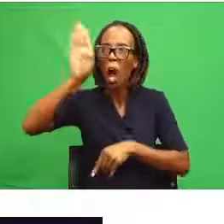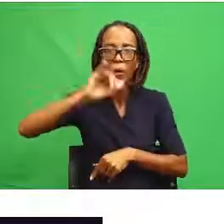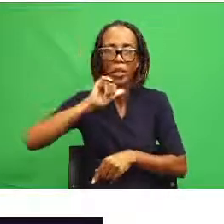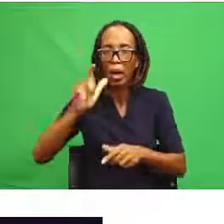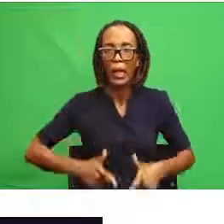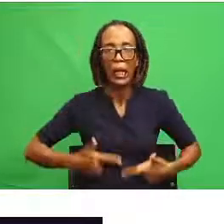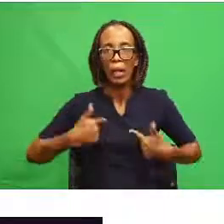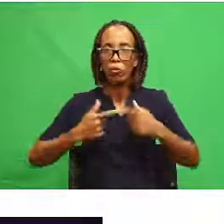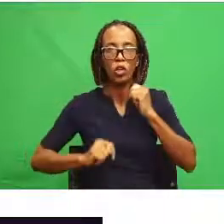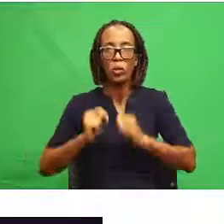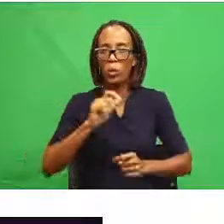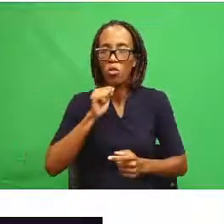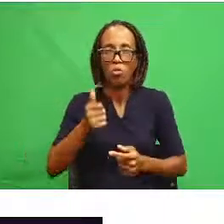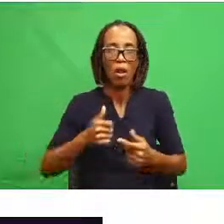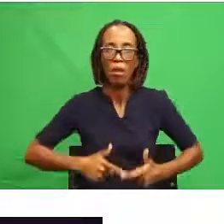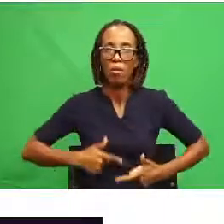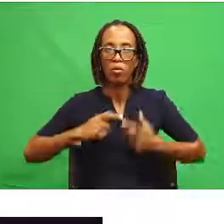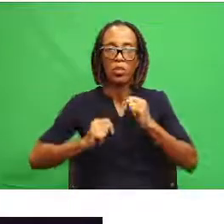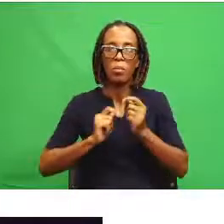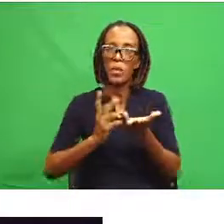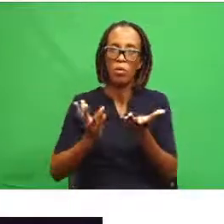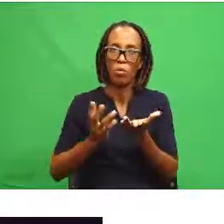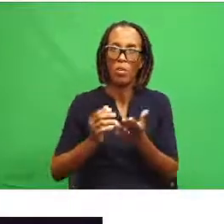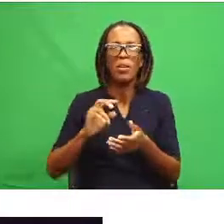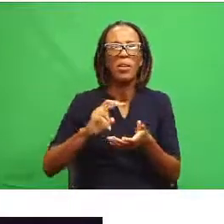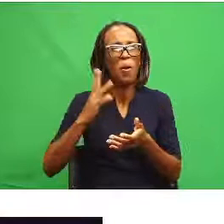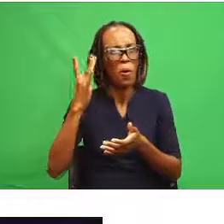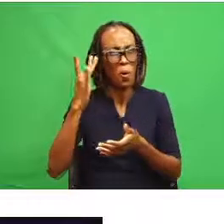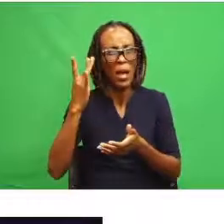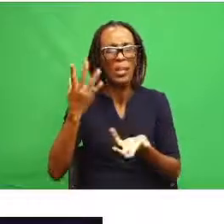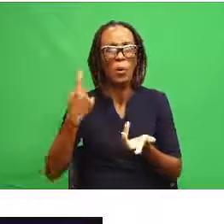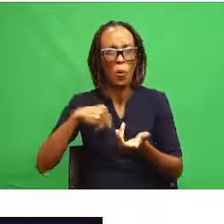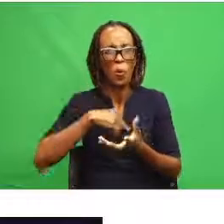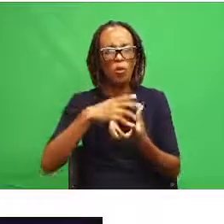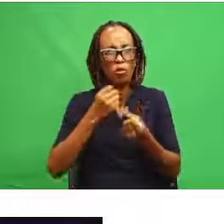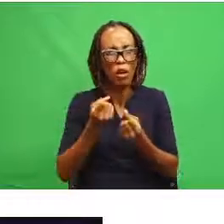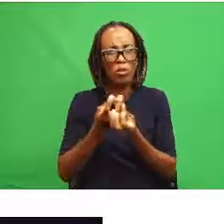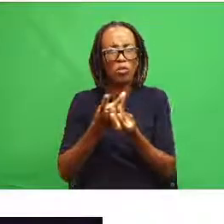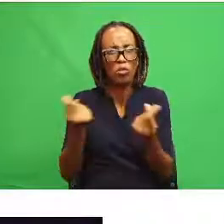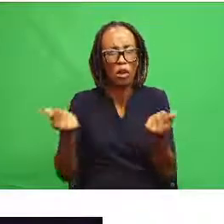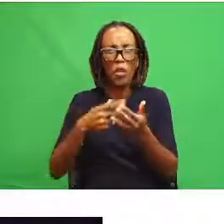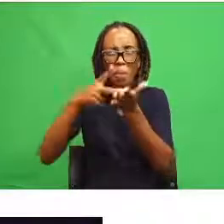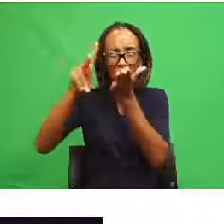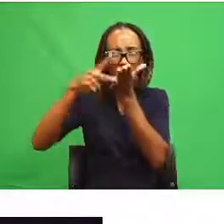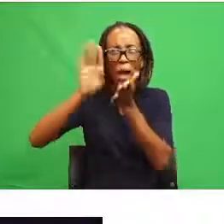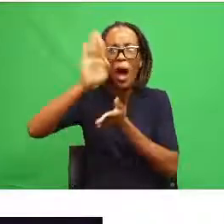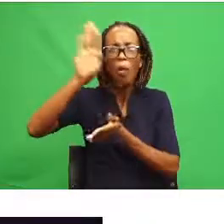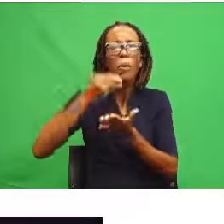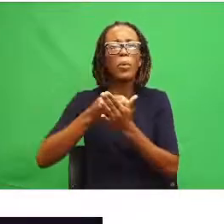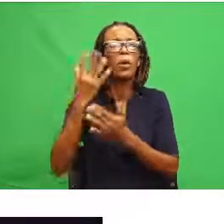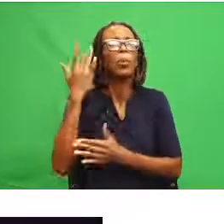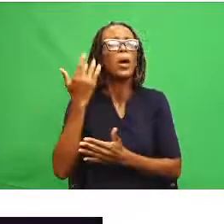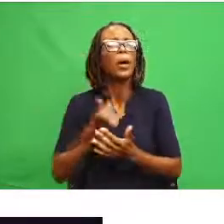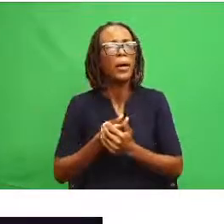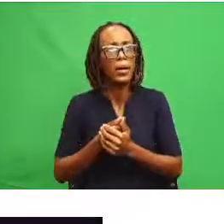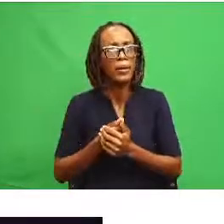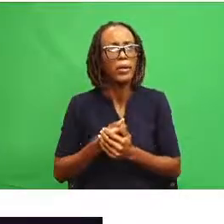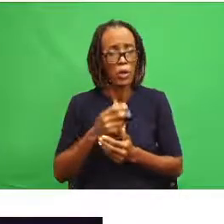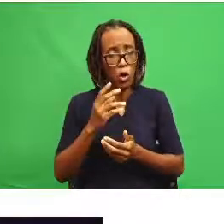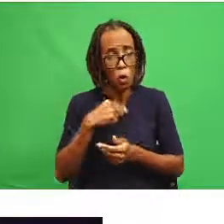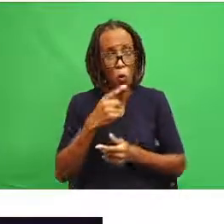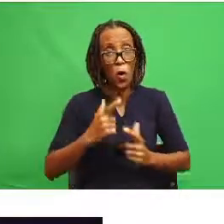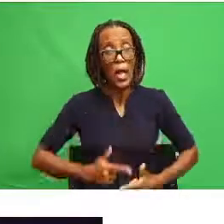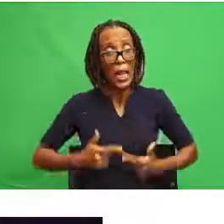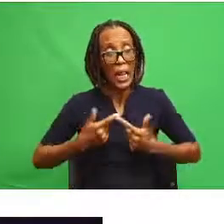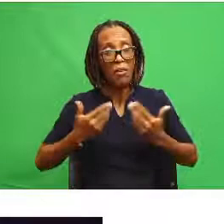of the corruption there, right? In treating with, those persons who may be